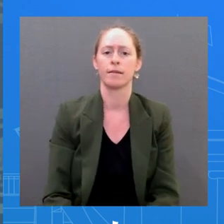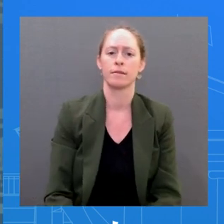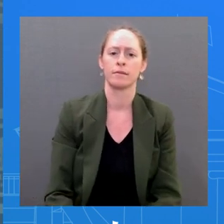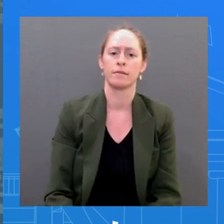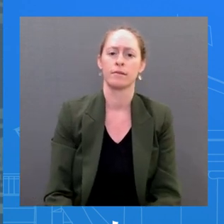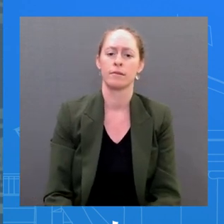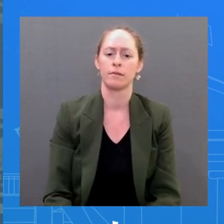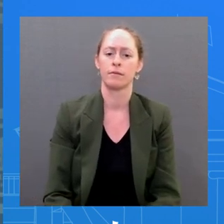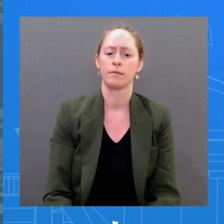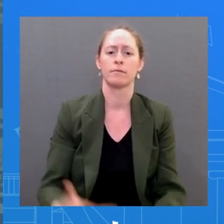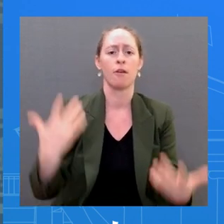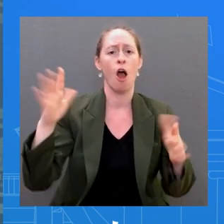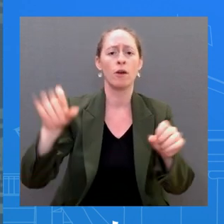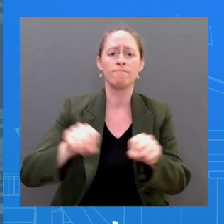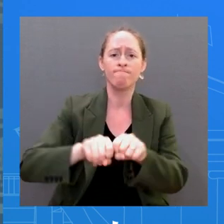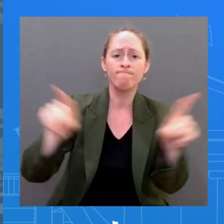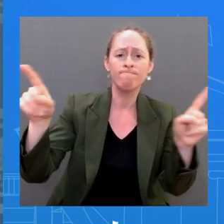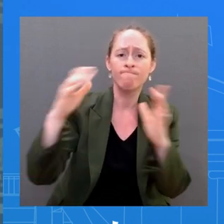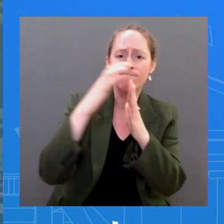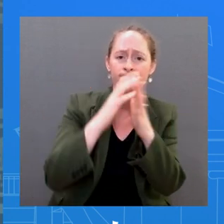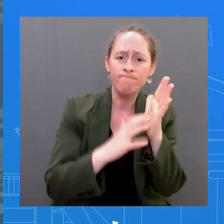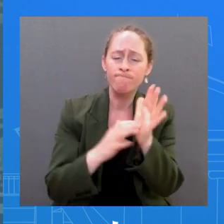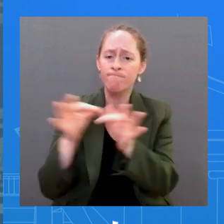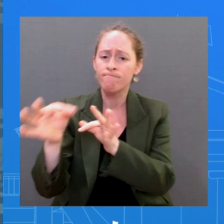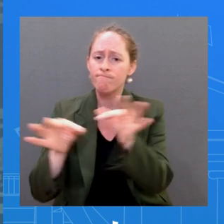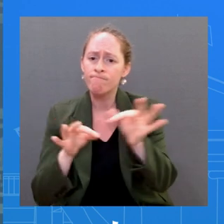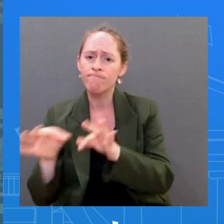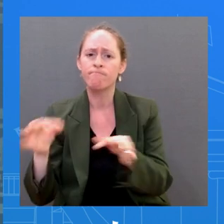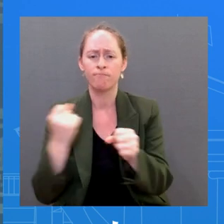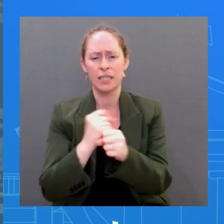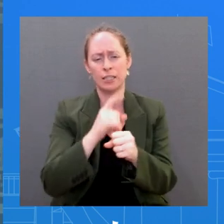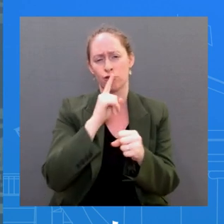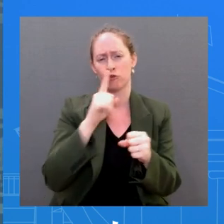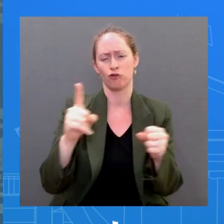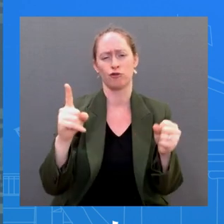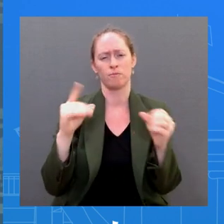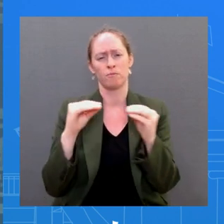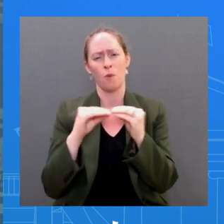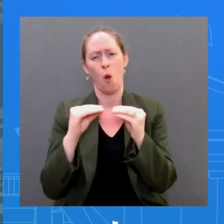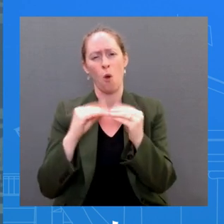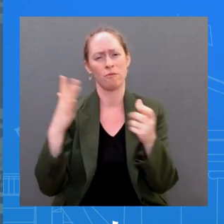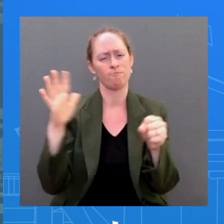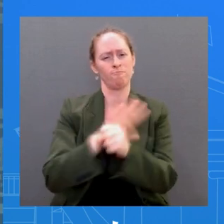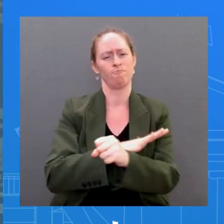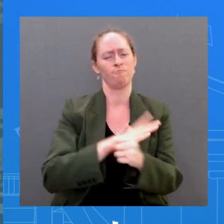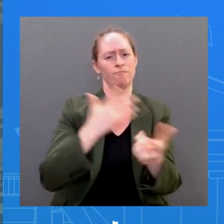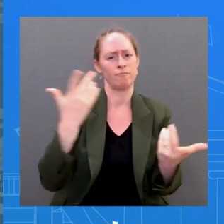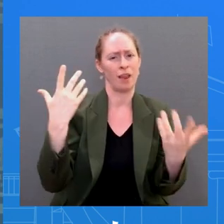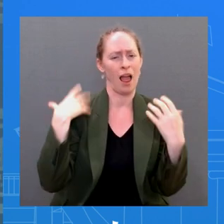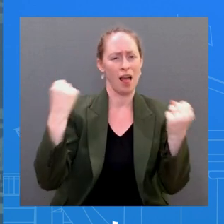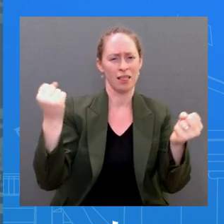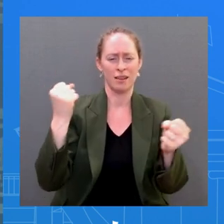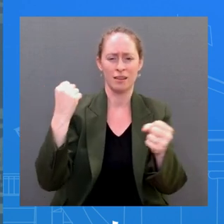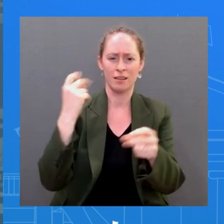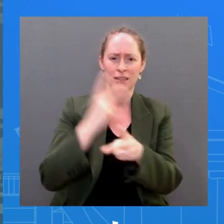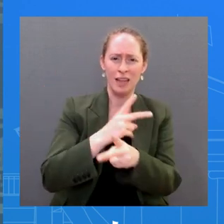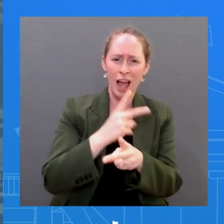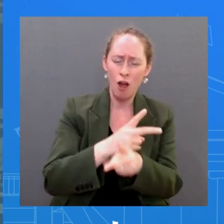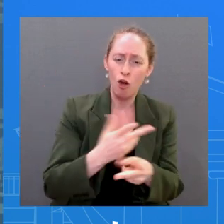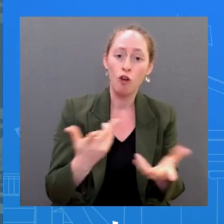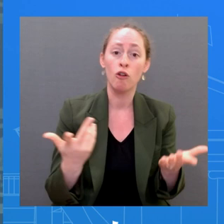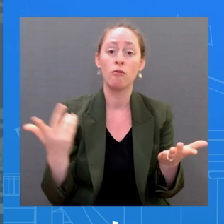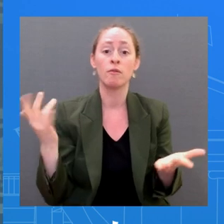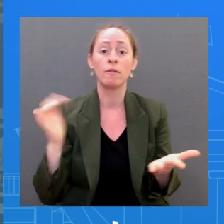health care, and to revoke the Mexico City policy of global gag rule that prohibits federal funding for organizations